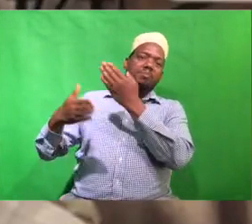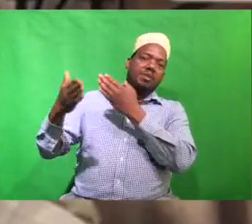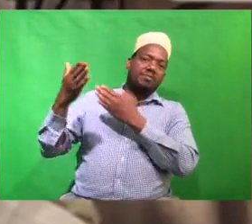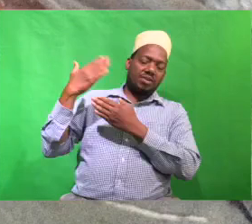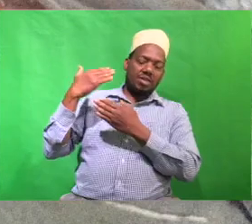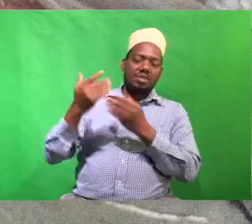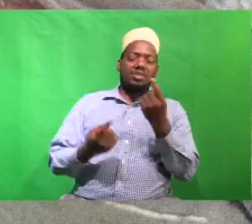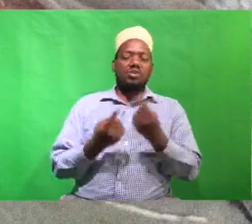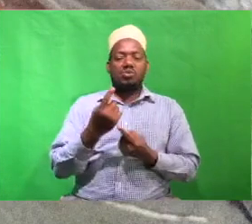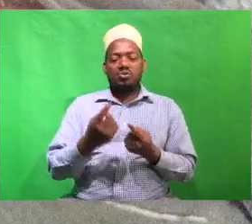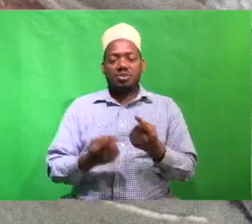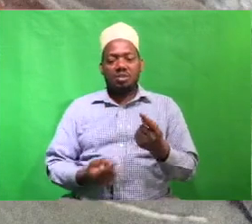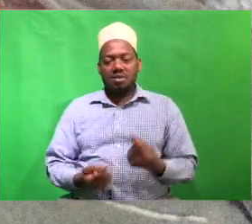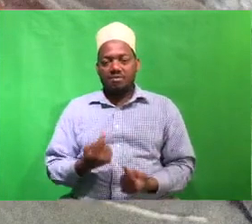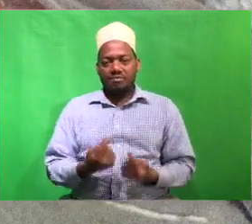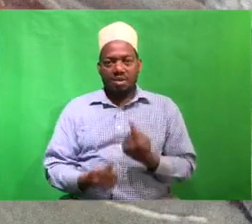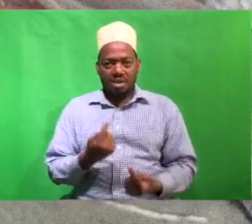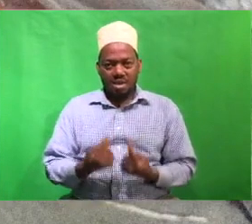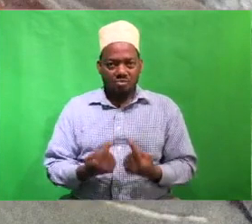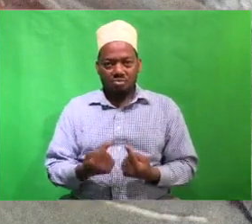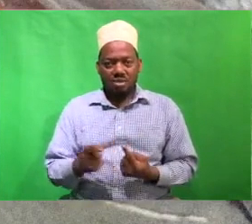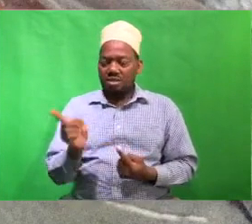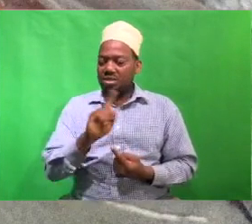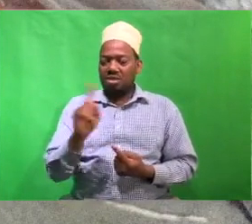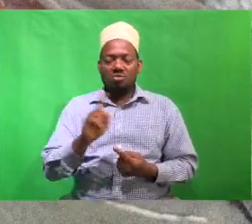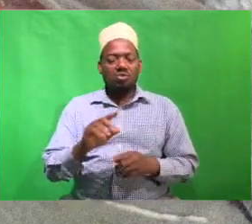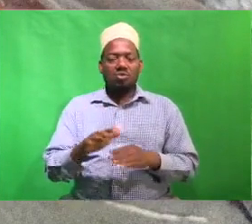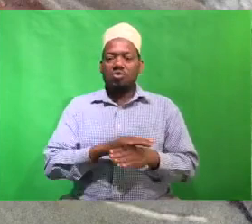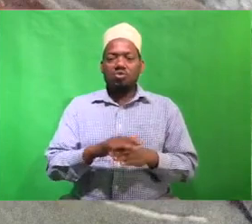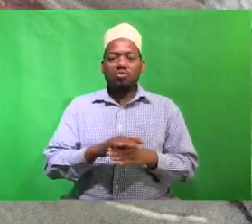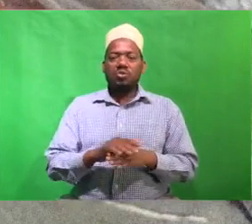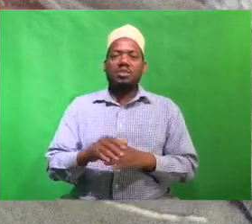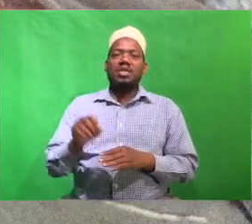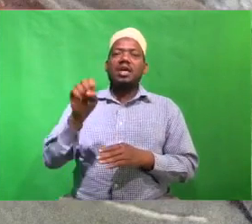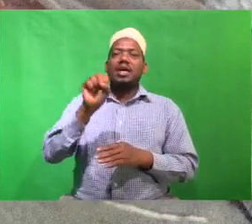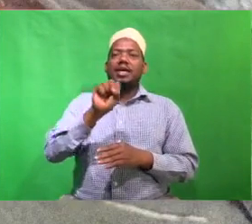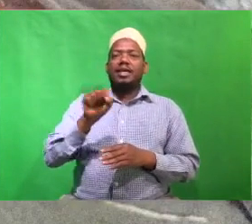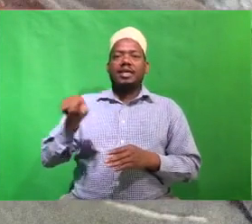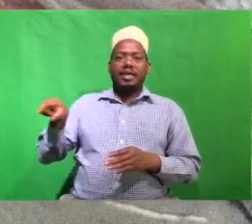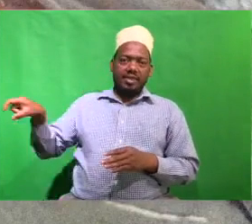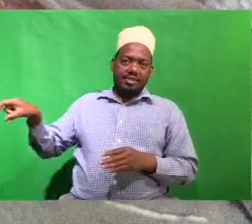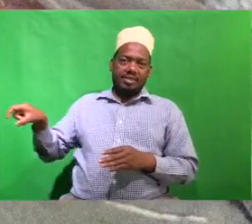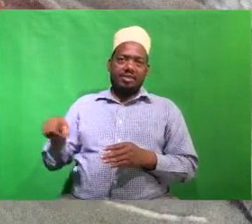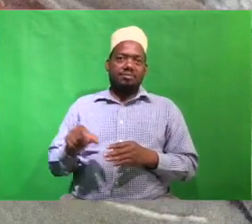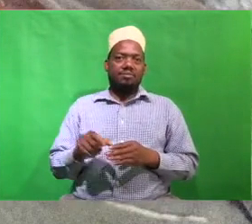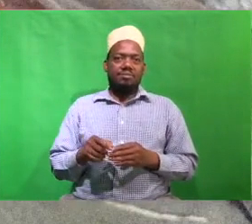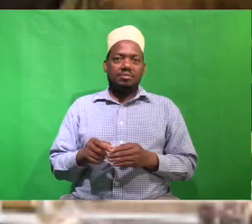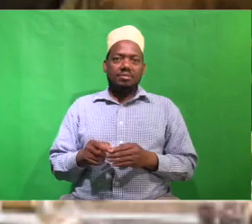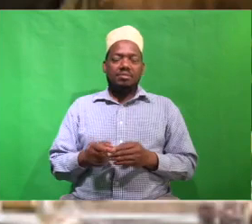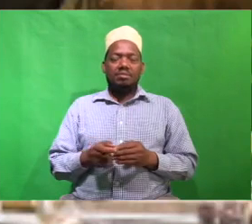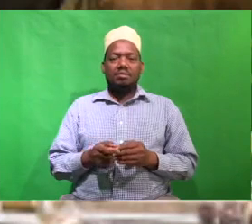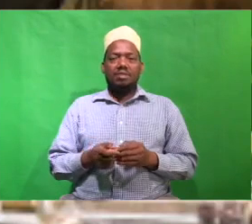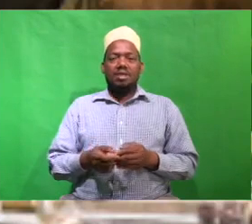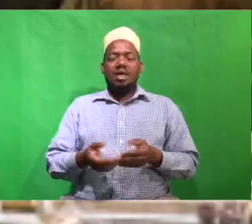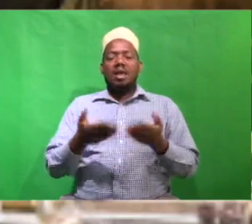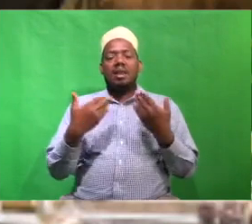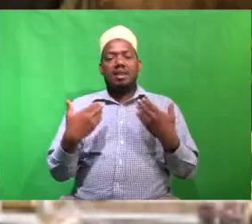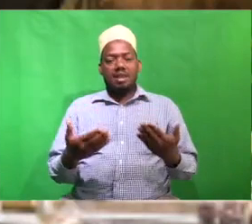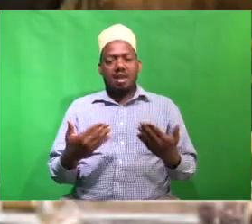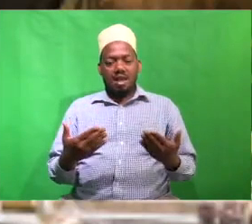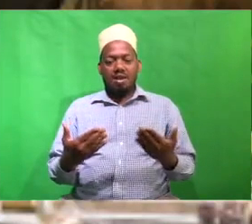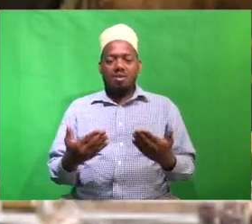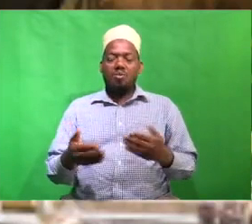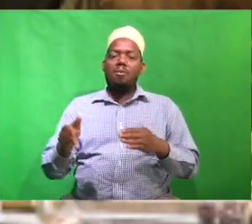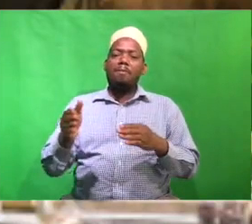one, we use firewood. You cannot use gases. Now everywhere the person can use gas. This